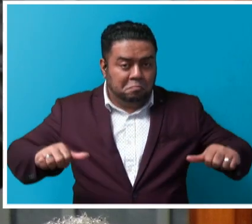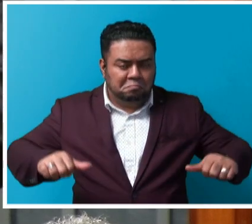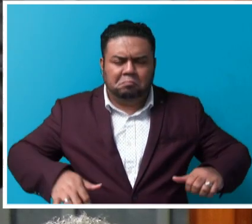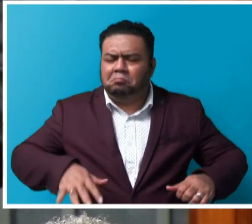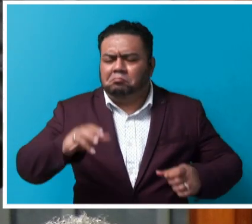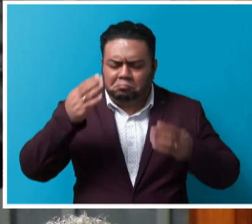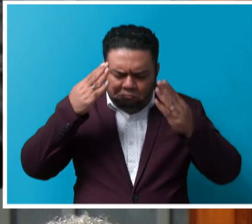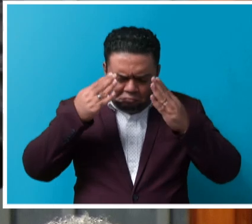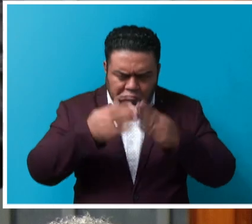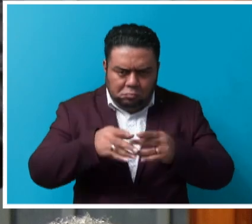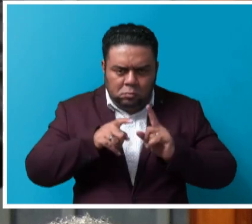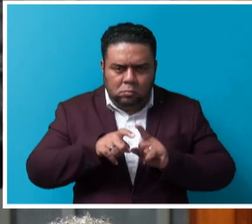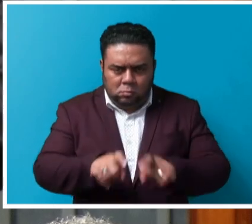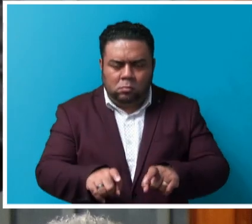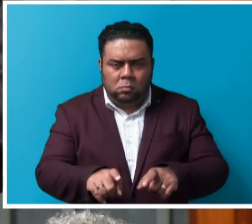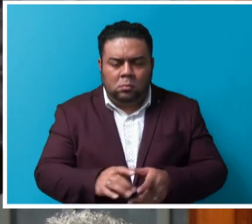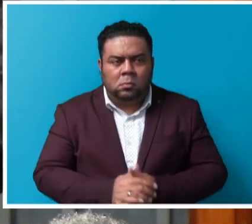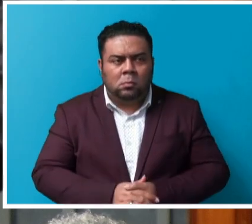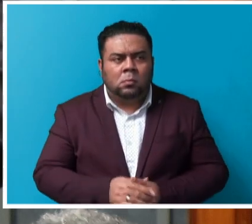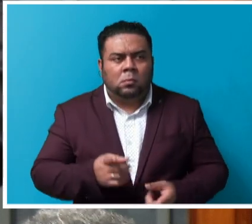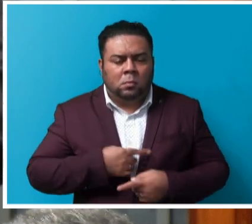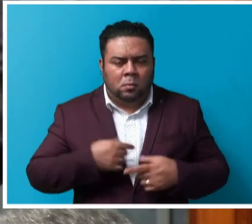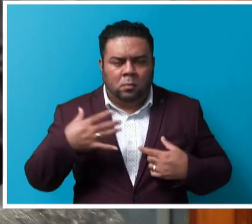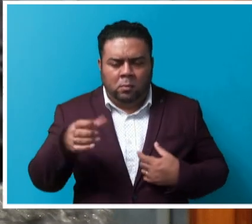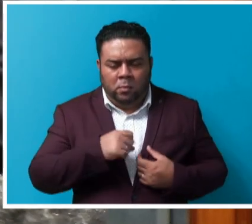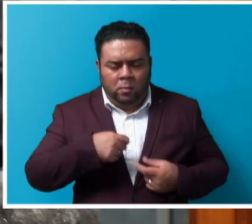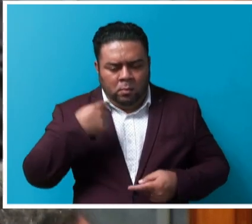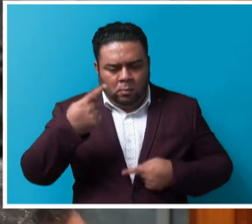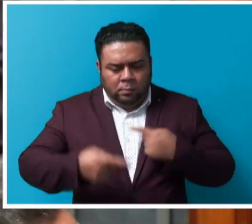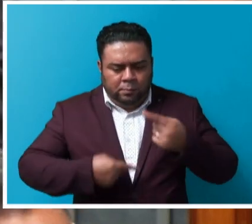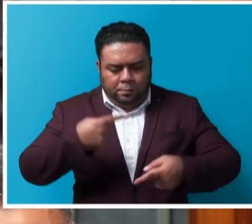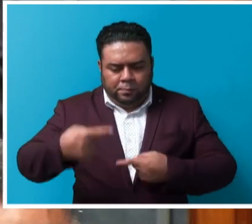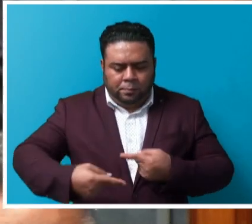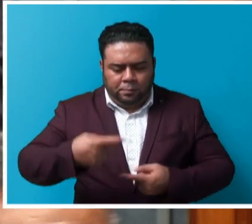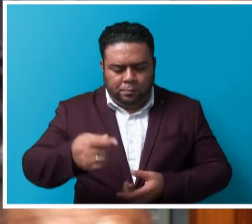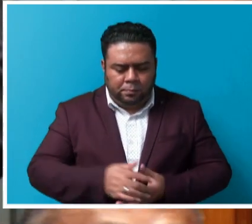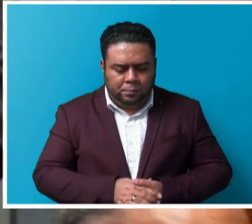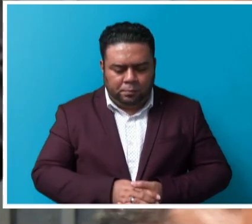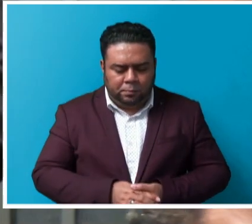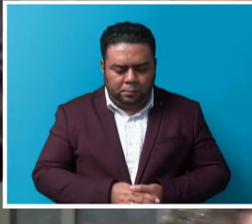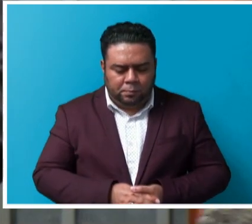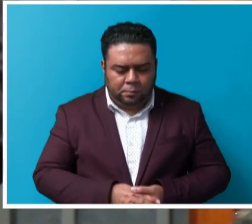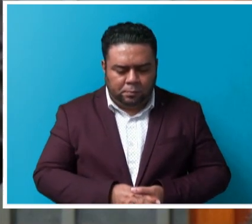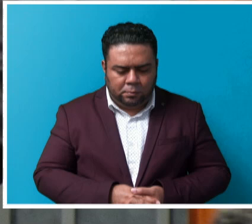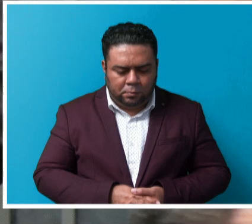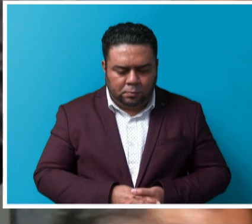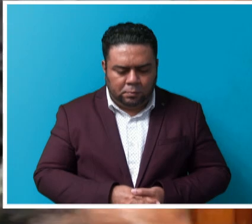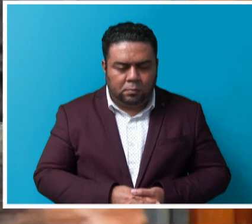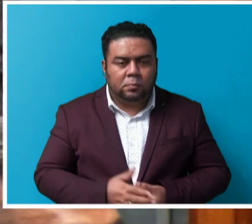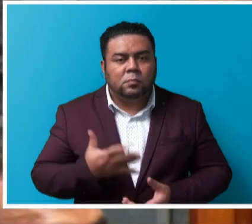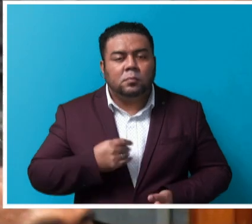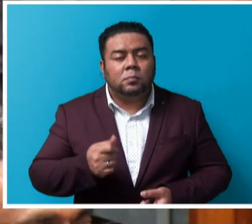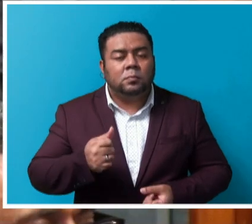vision for our nation, that we must progress. Mr. Speaker, sir, His